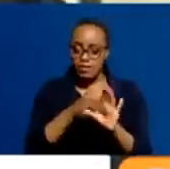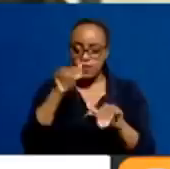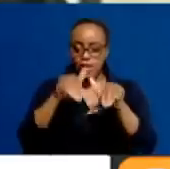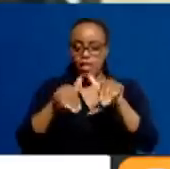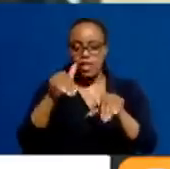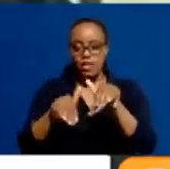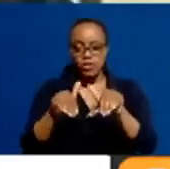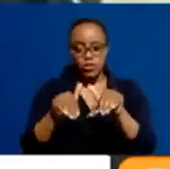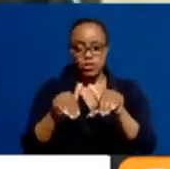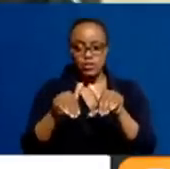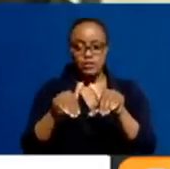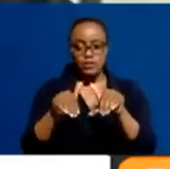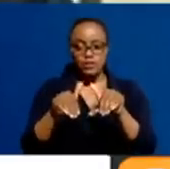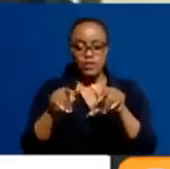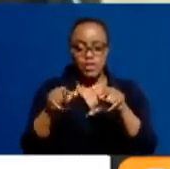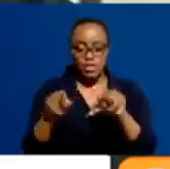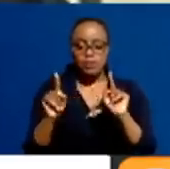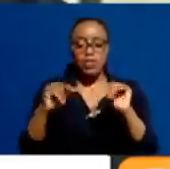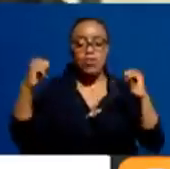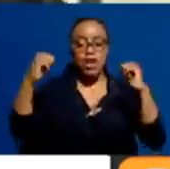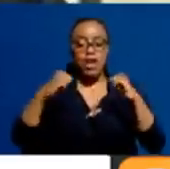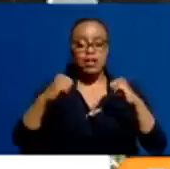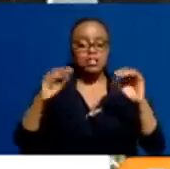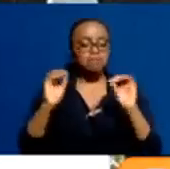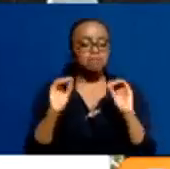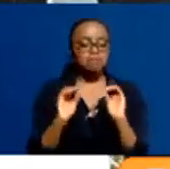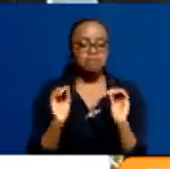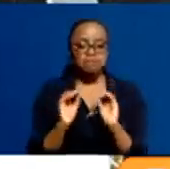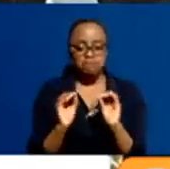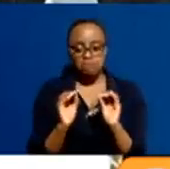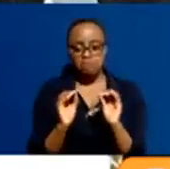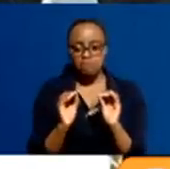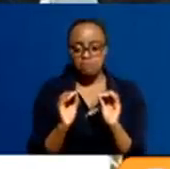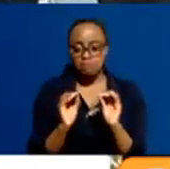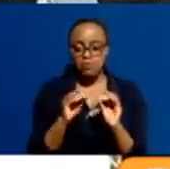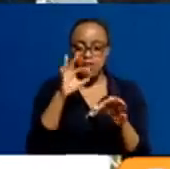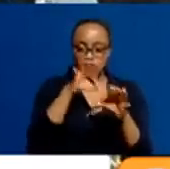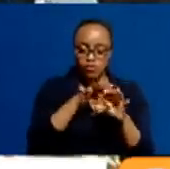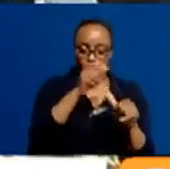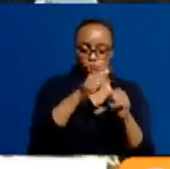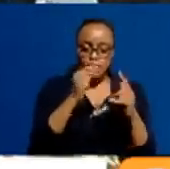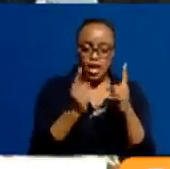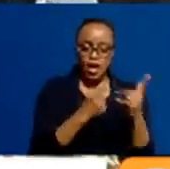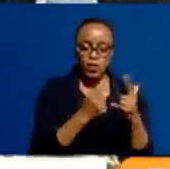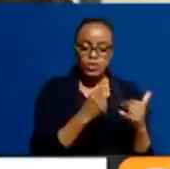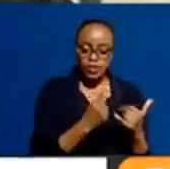election do not agree with the votes that are